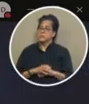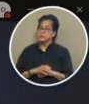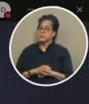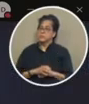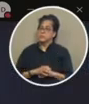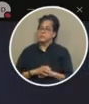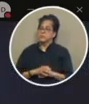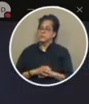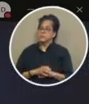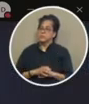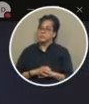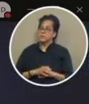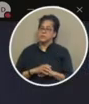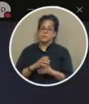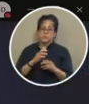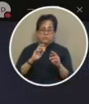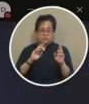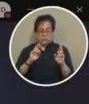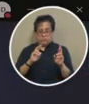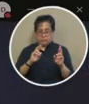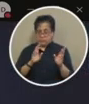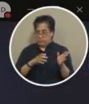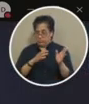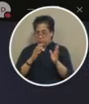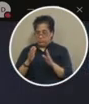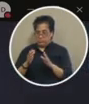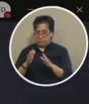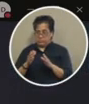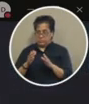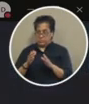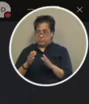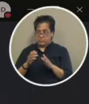All right, are we ready to move on?